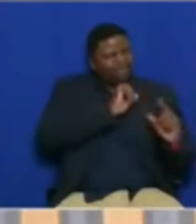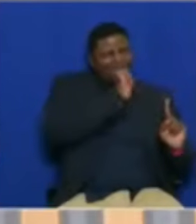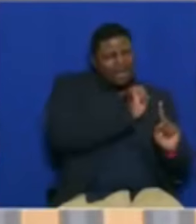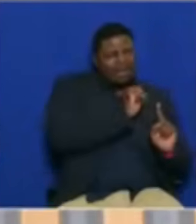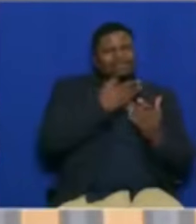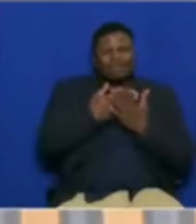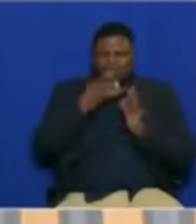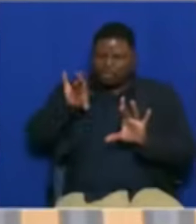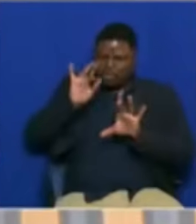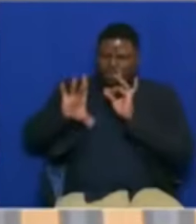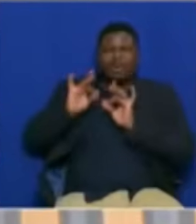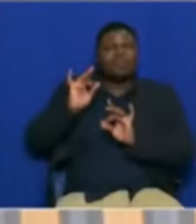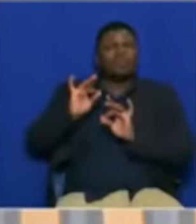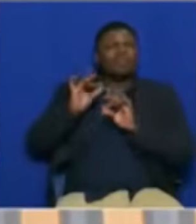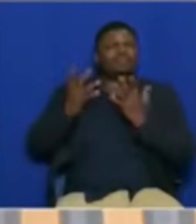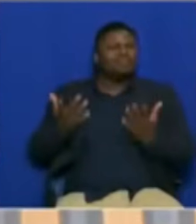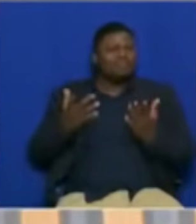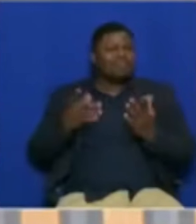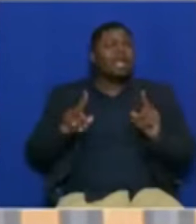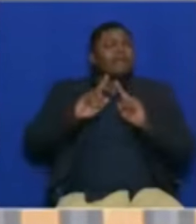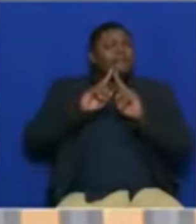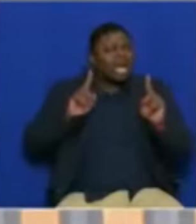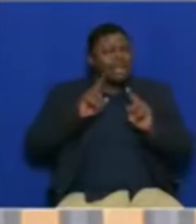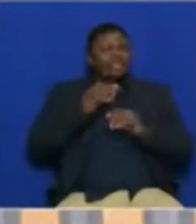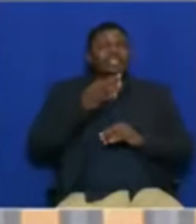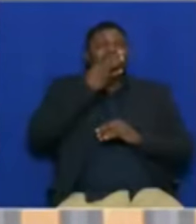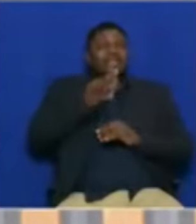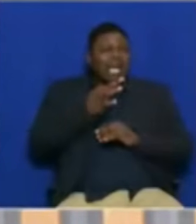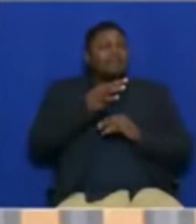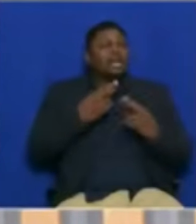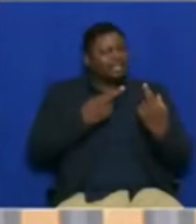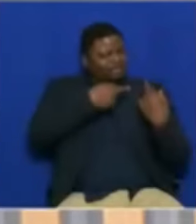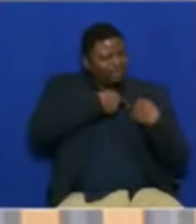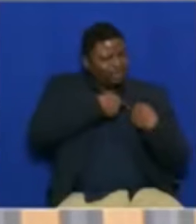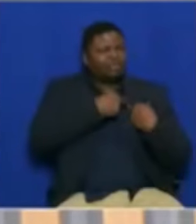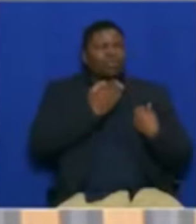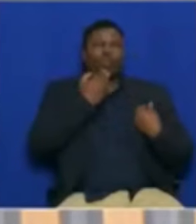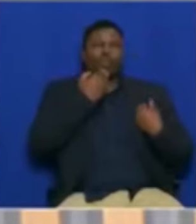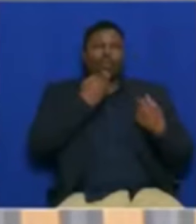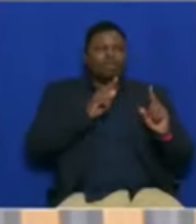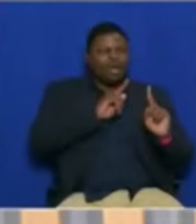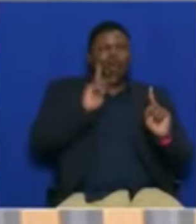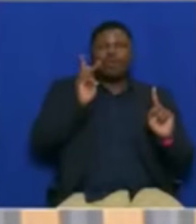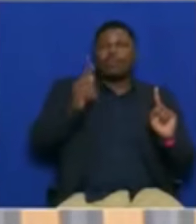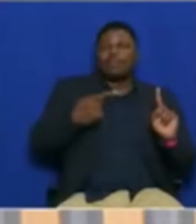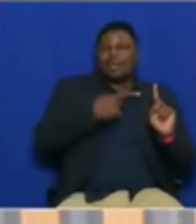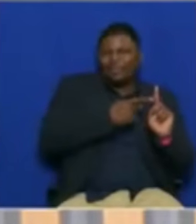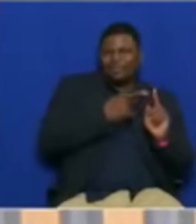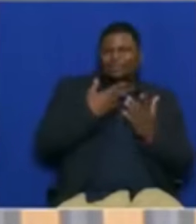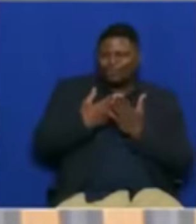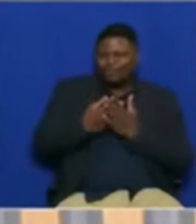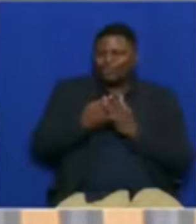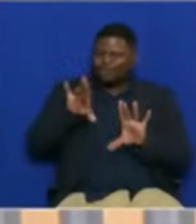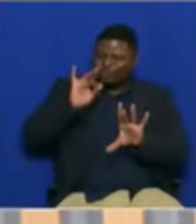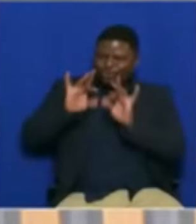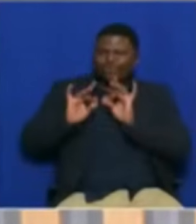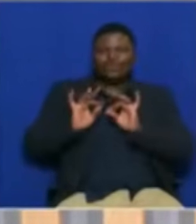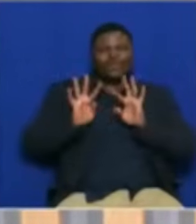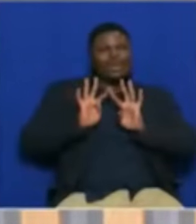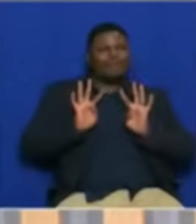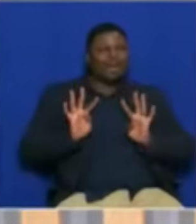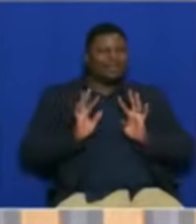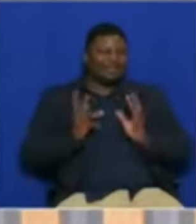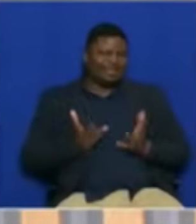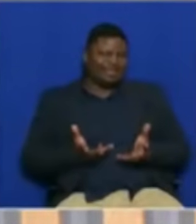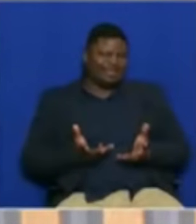prescript says the power lies with Kumalo to constitute his panel, what inference is there to draw when he does exactly that which the prescript